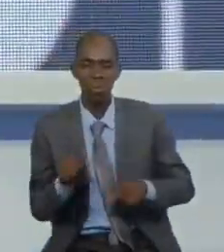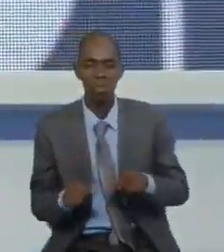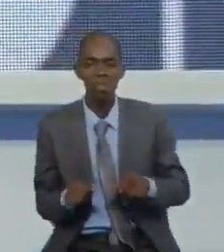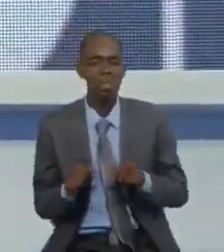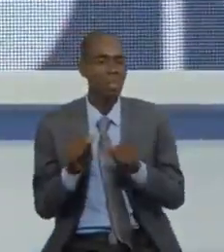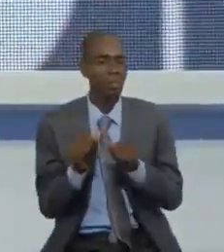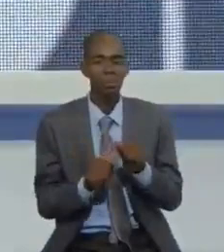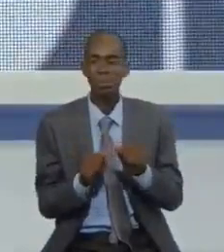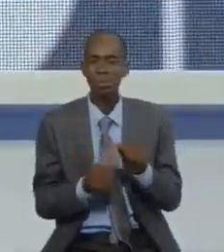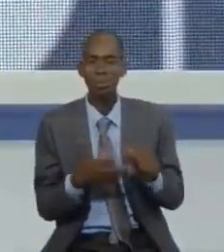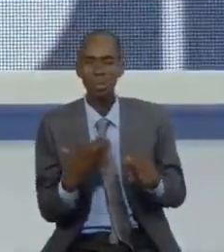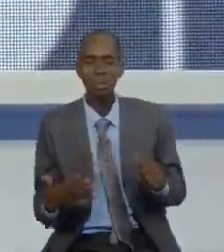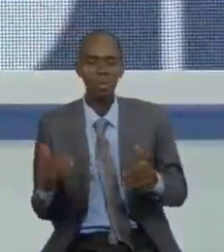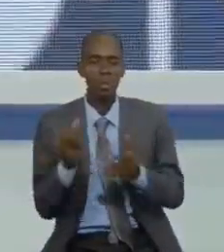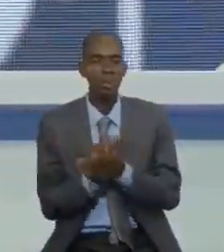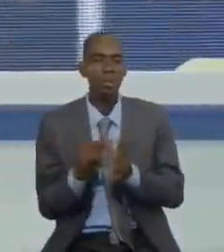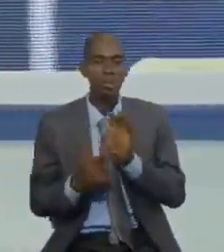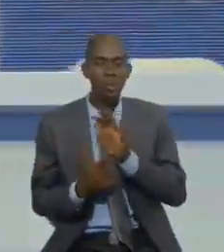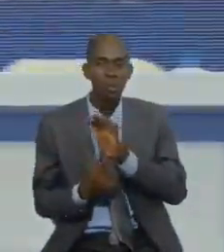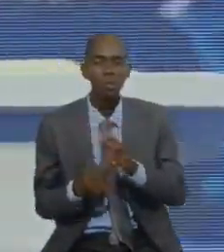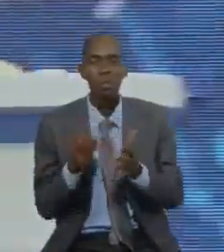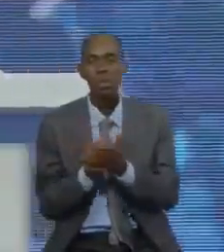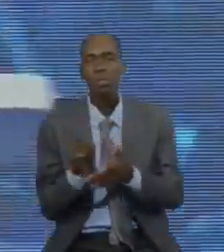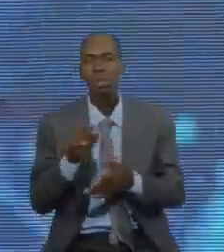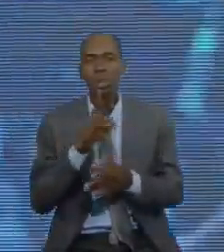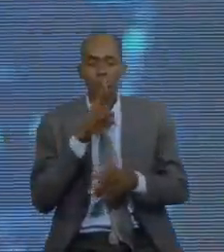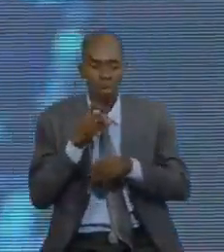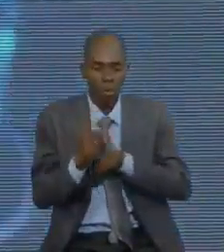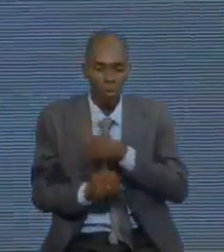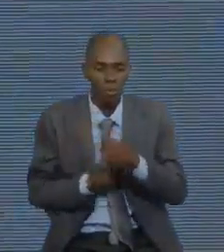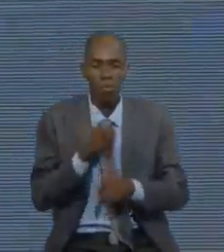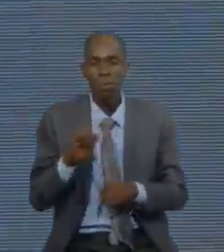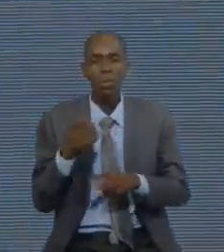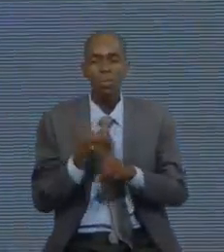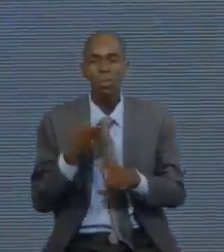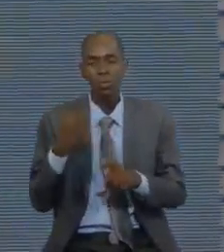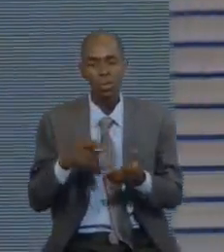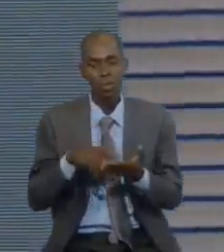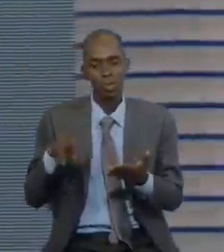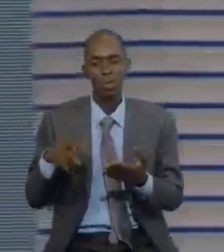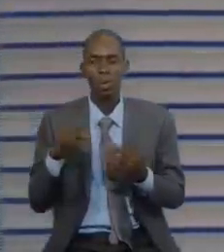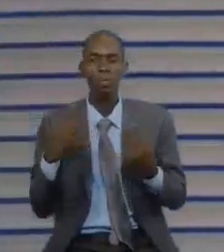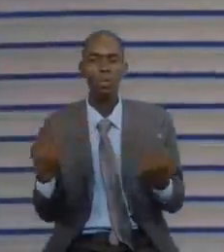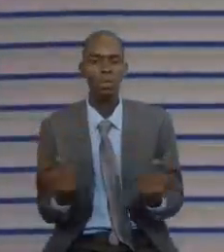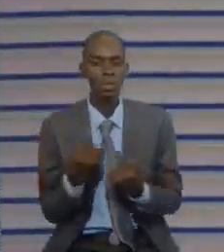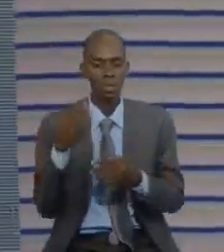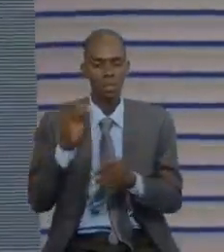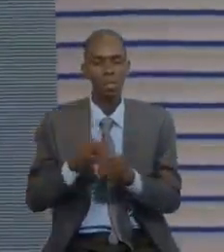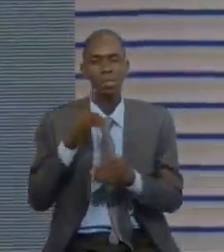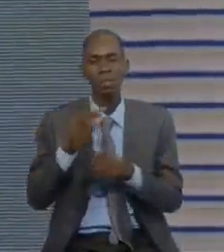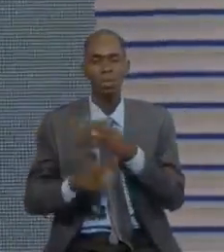everything that shows that you're suffering from the consequence of sin in the world.